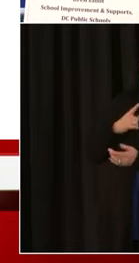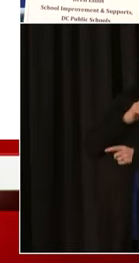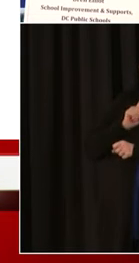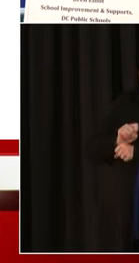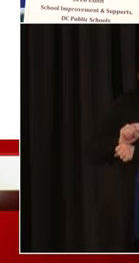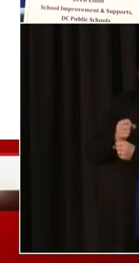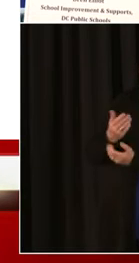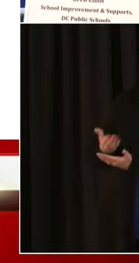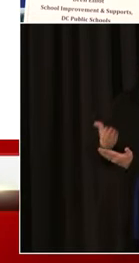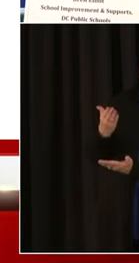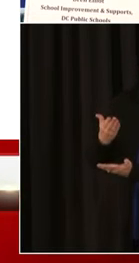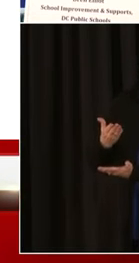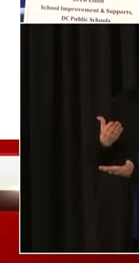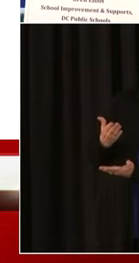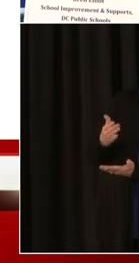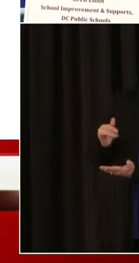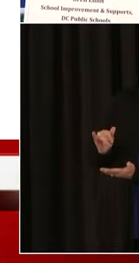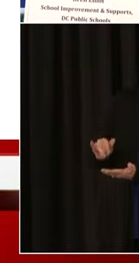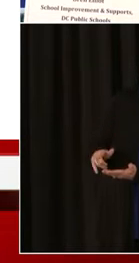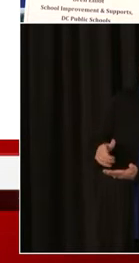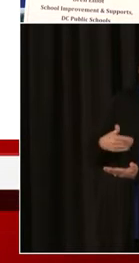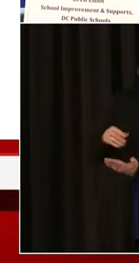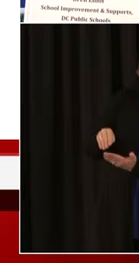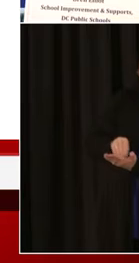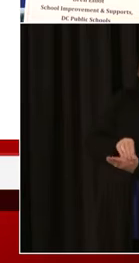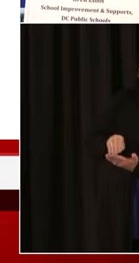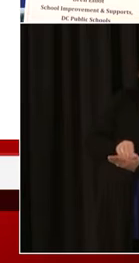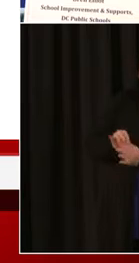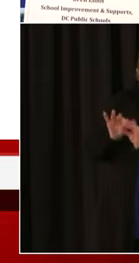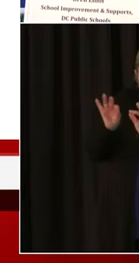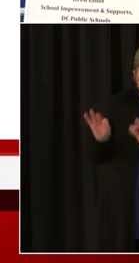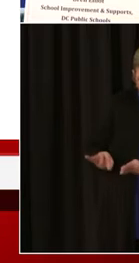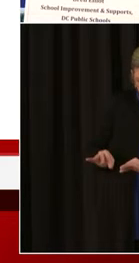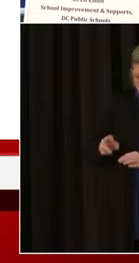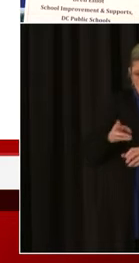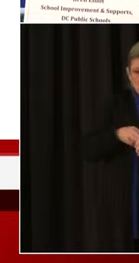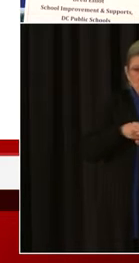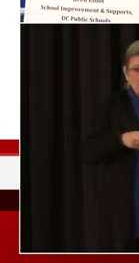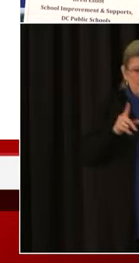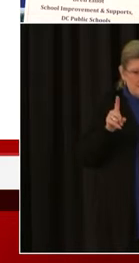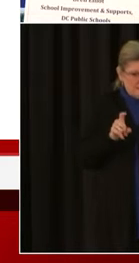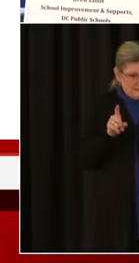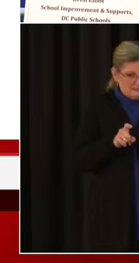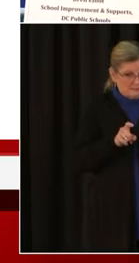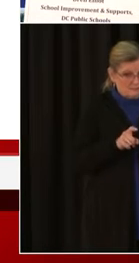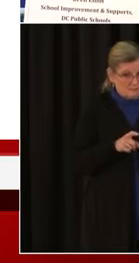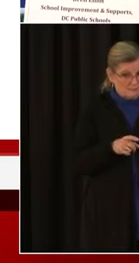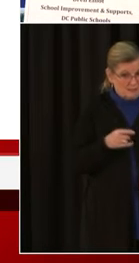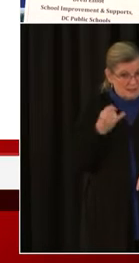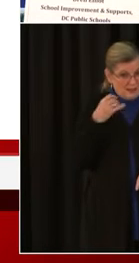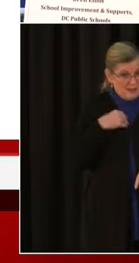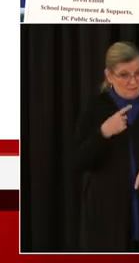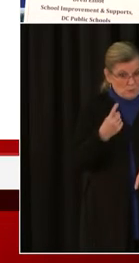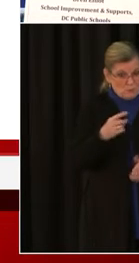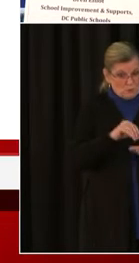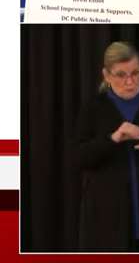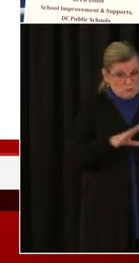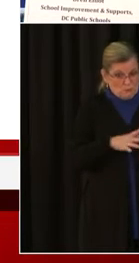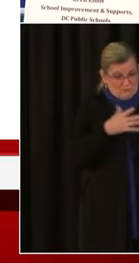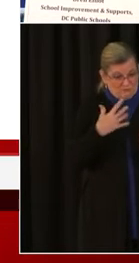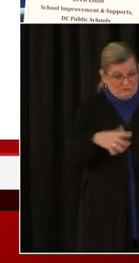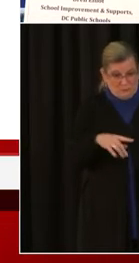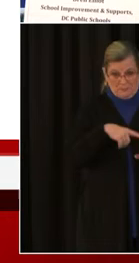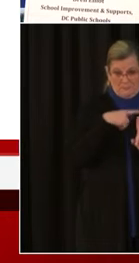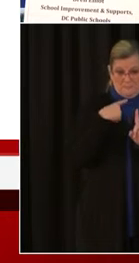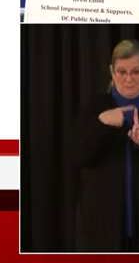testing consent form on file are able to participate in the testing. If we have a student that ends up with a